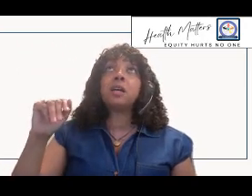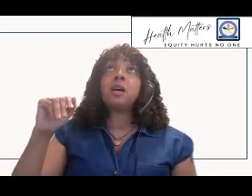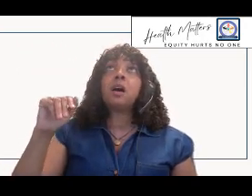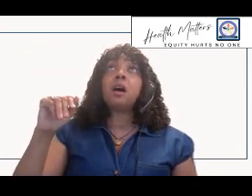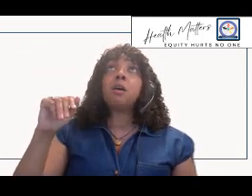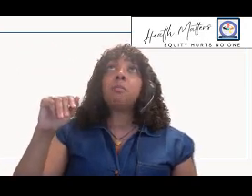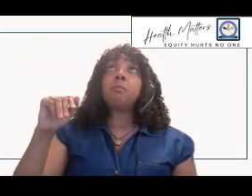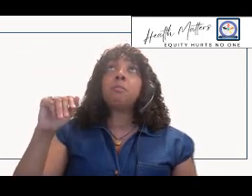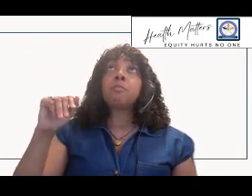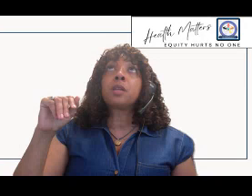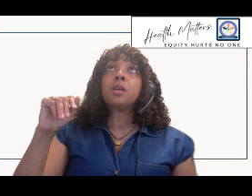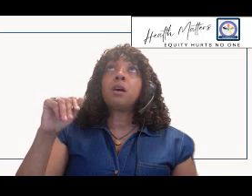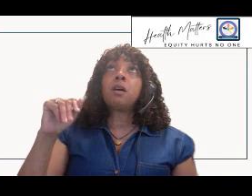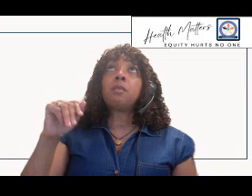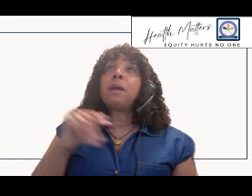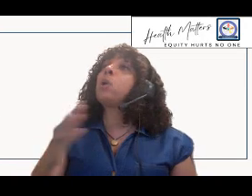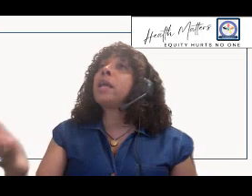state's